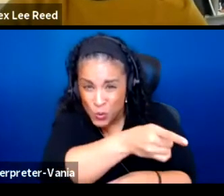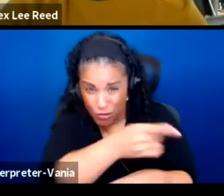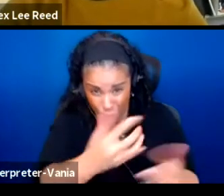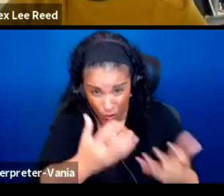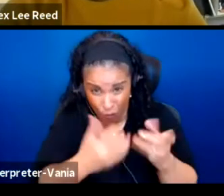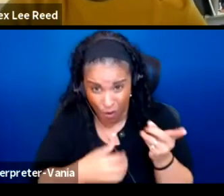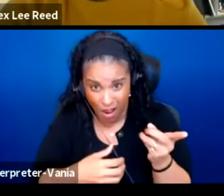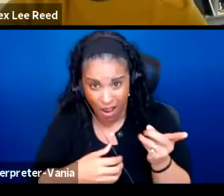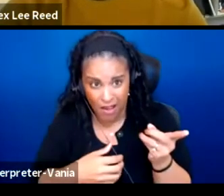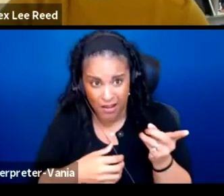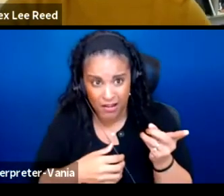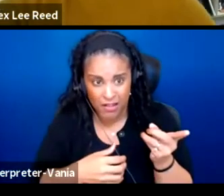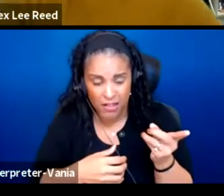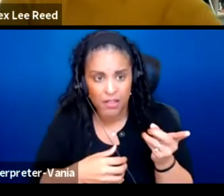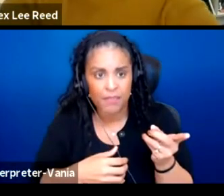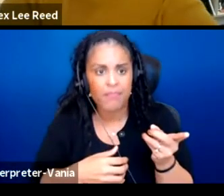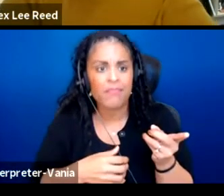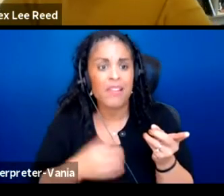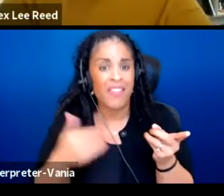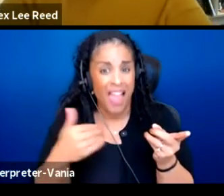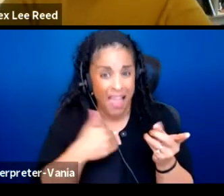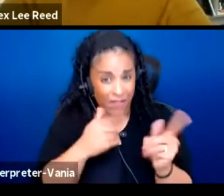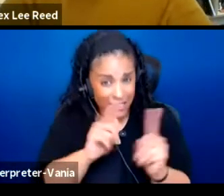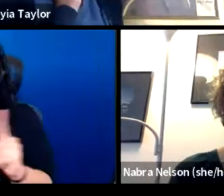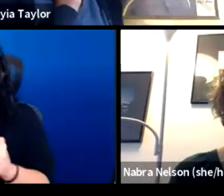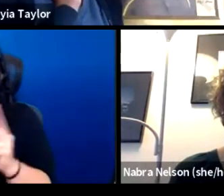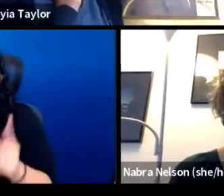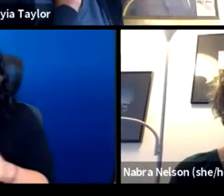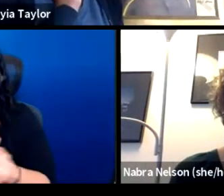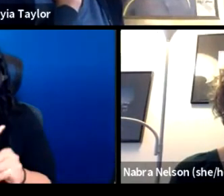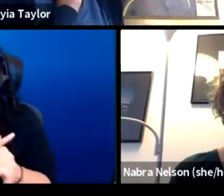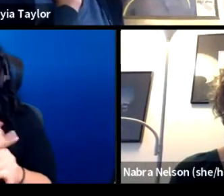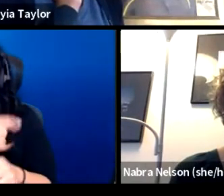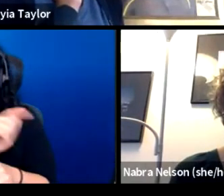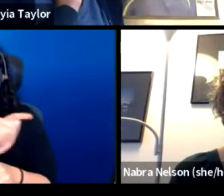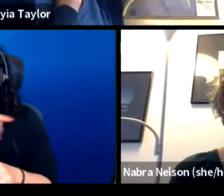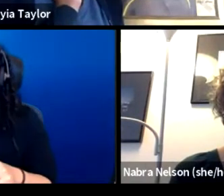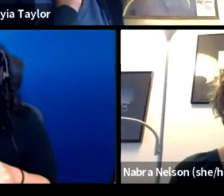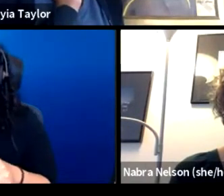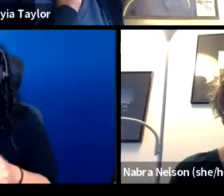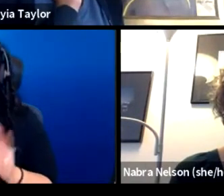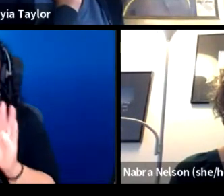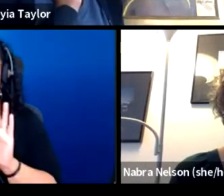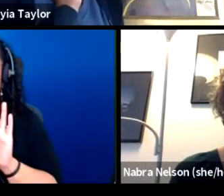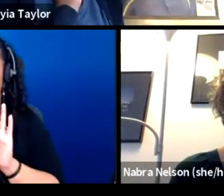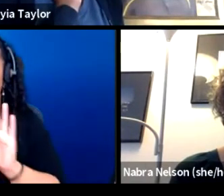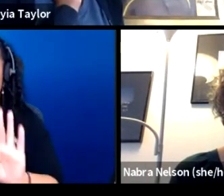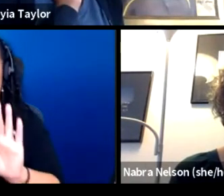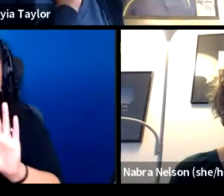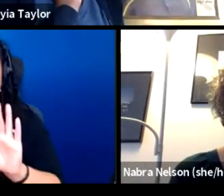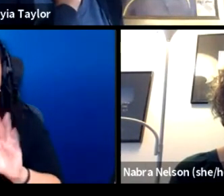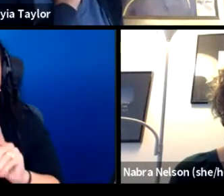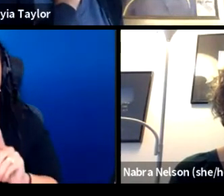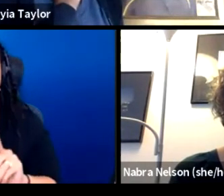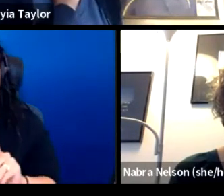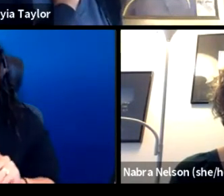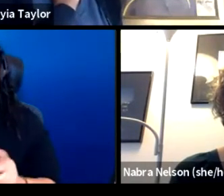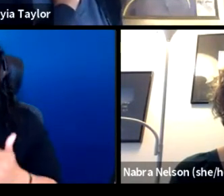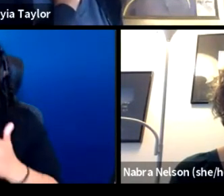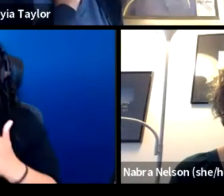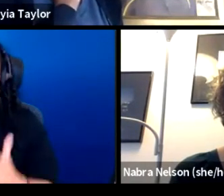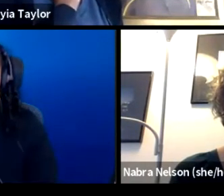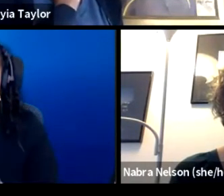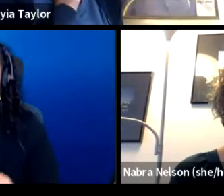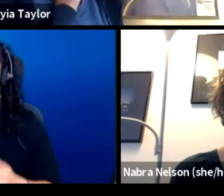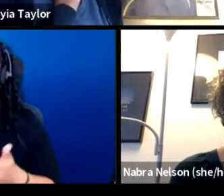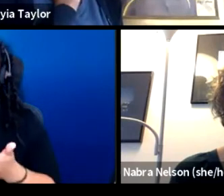there different kinds of institutions or institutions that reflect Black interests and sensibilities? Are